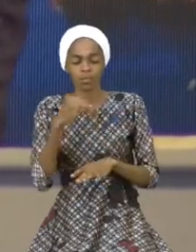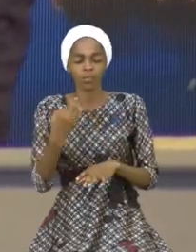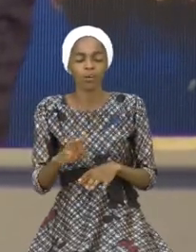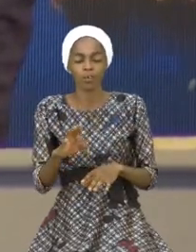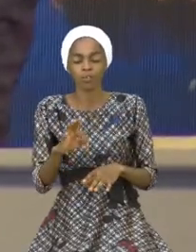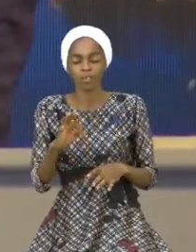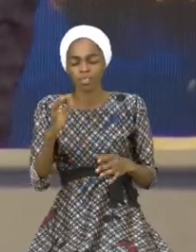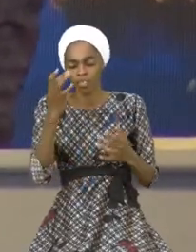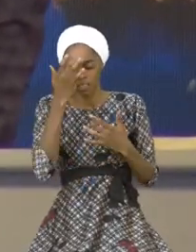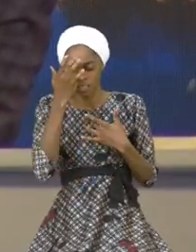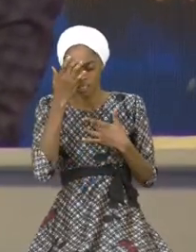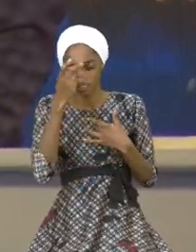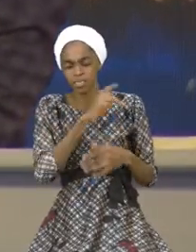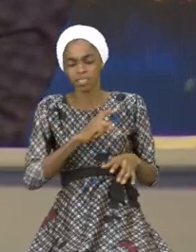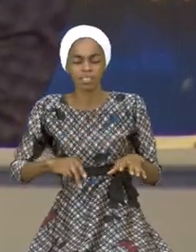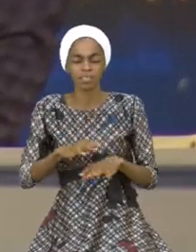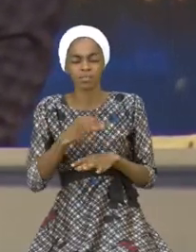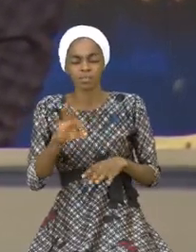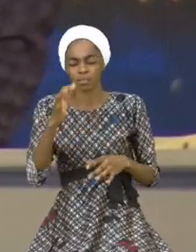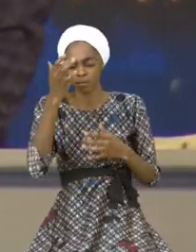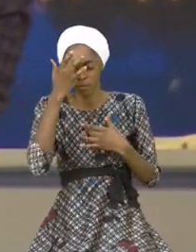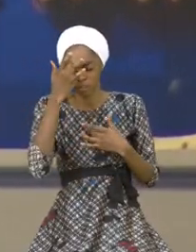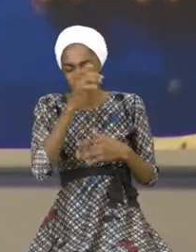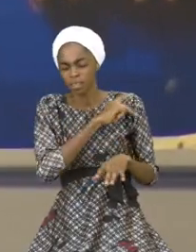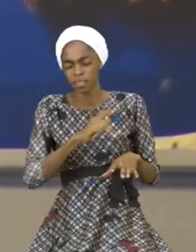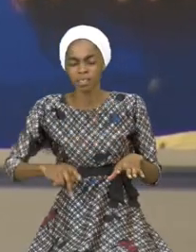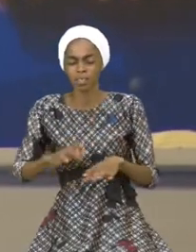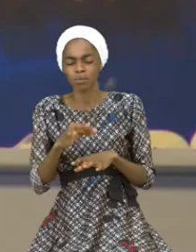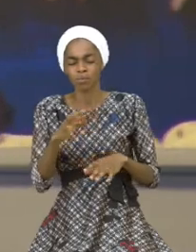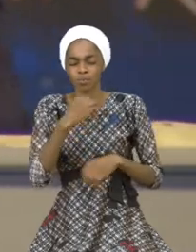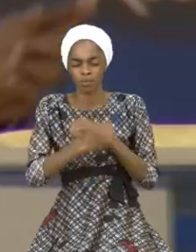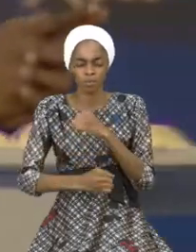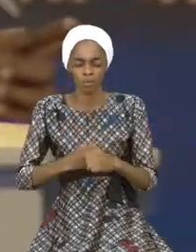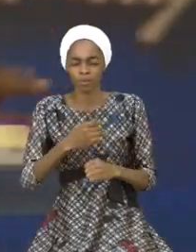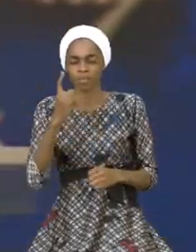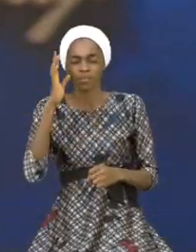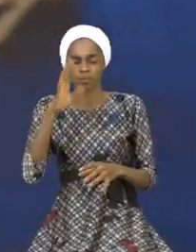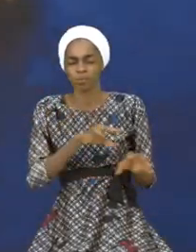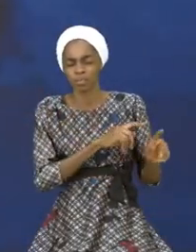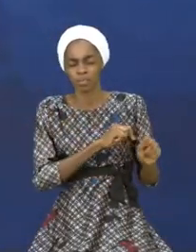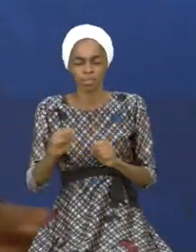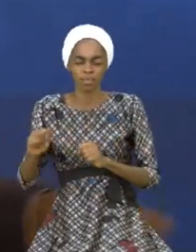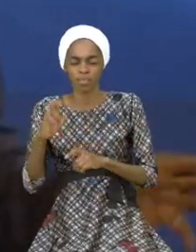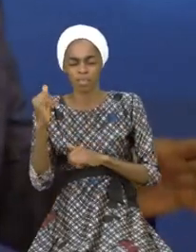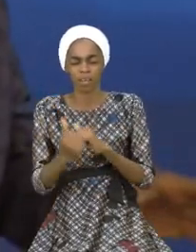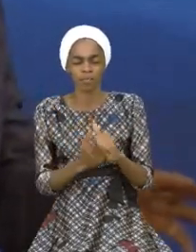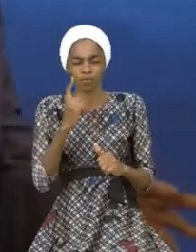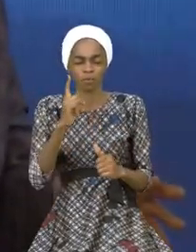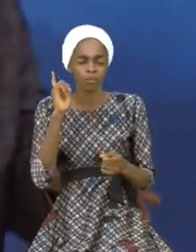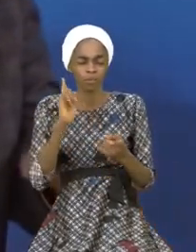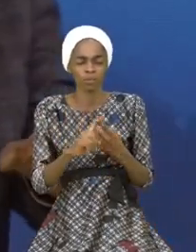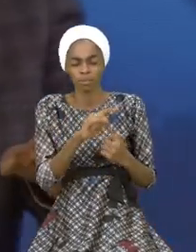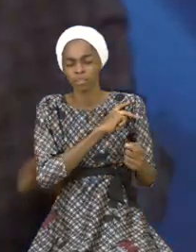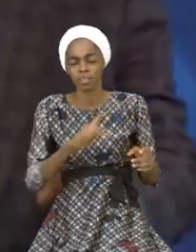of sickness, kingdom of infirmity, and you will translate everyone to the